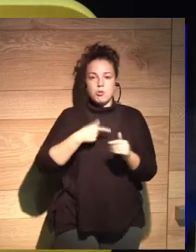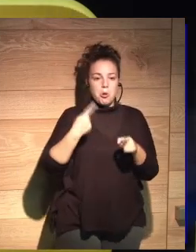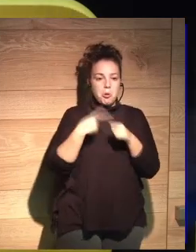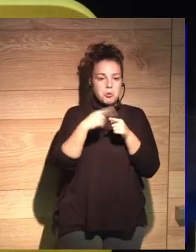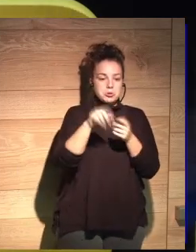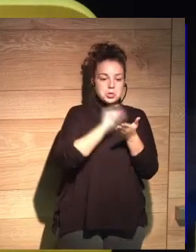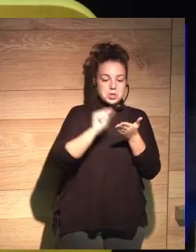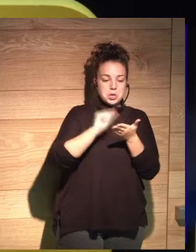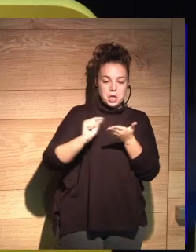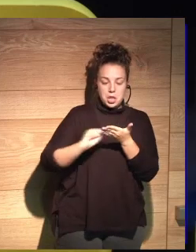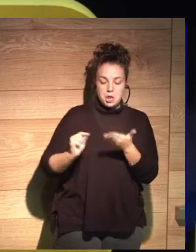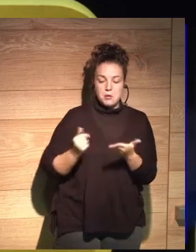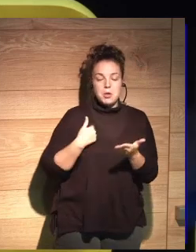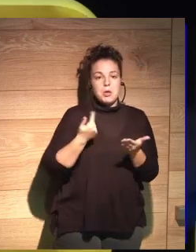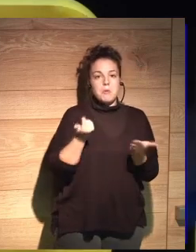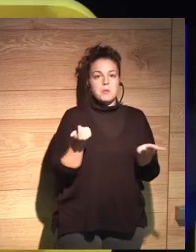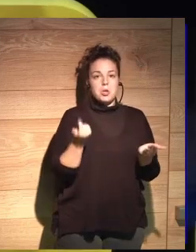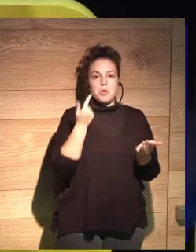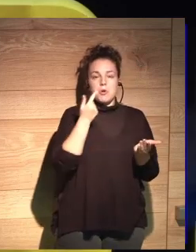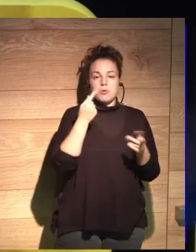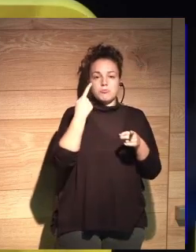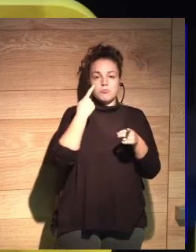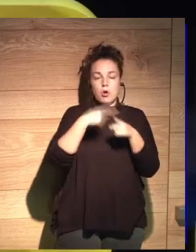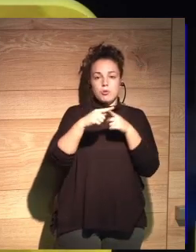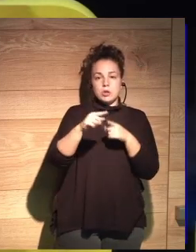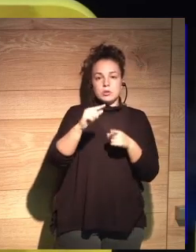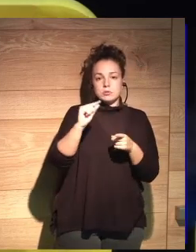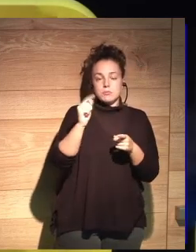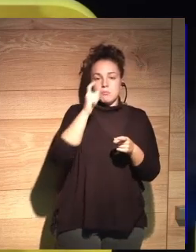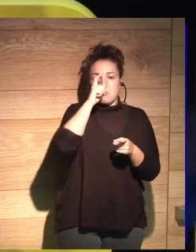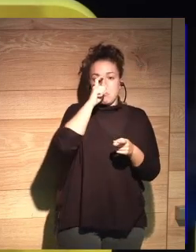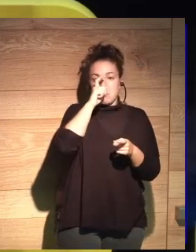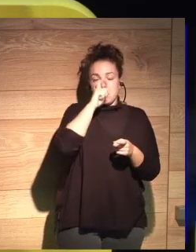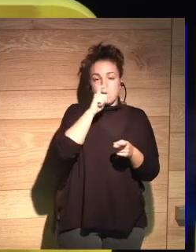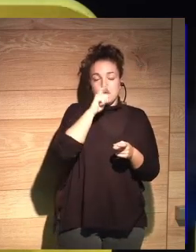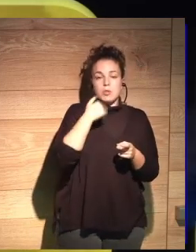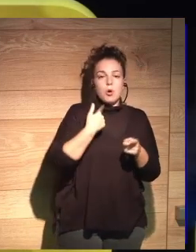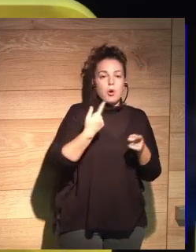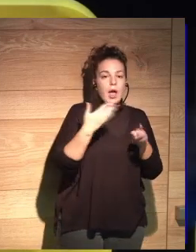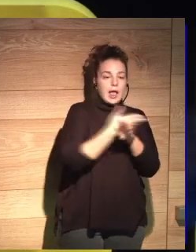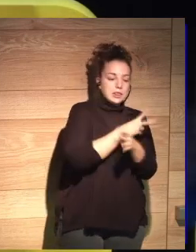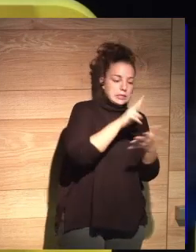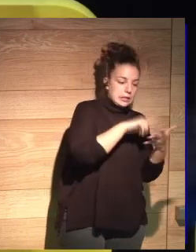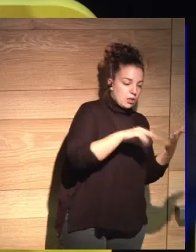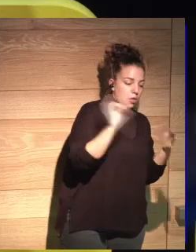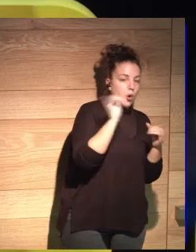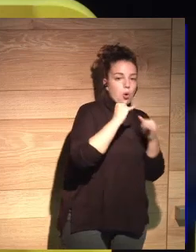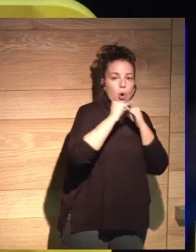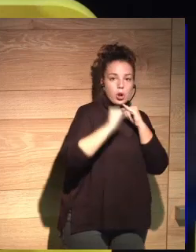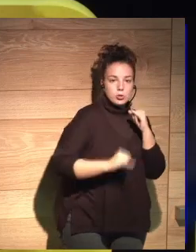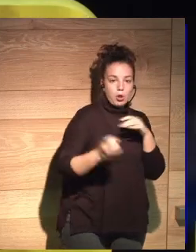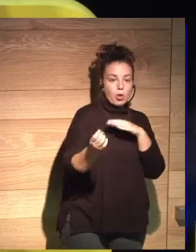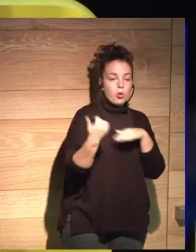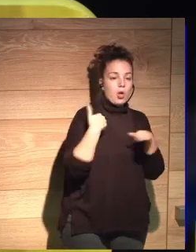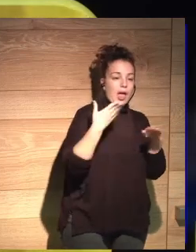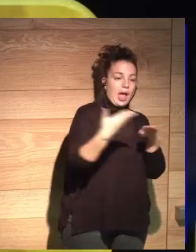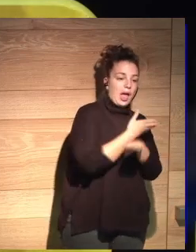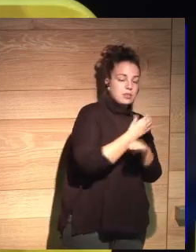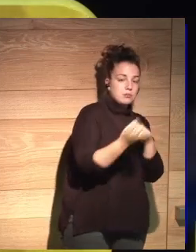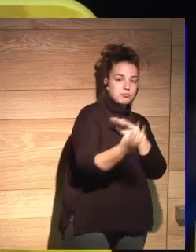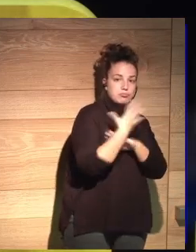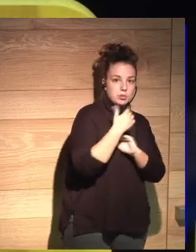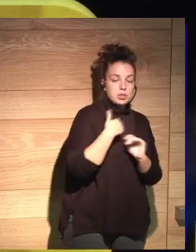things I have been reading or emails from years ago. It would be extending my mind. And the vision was we can use this one to create a